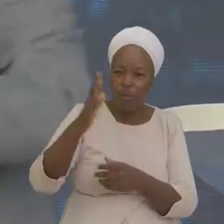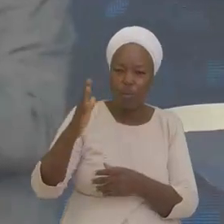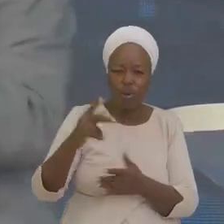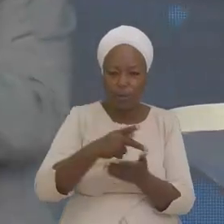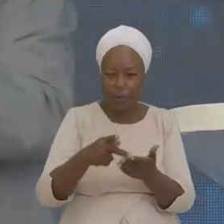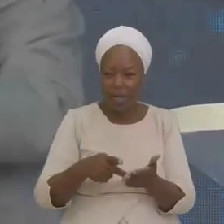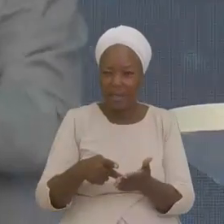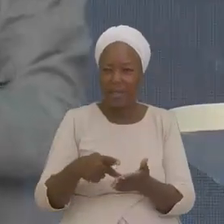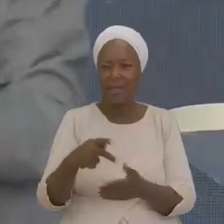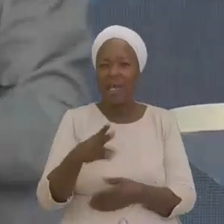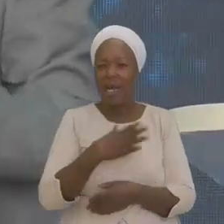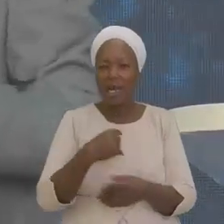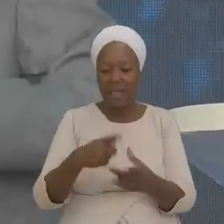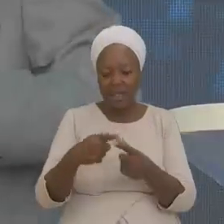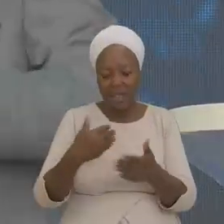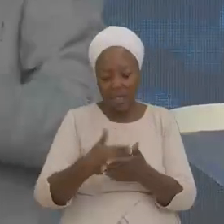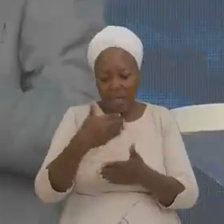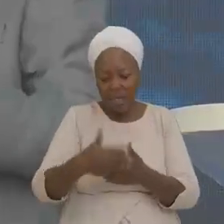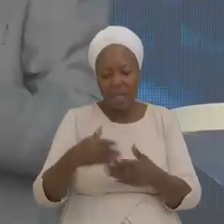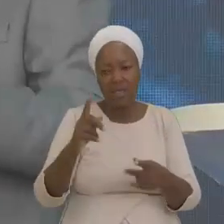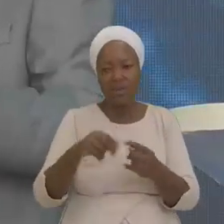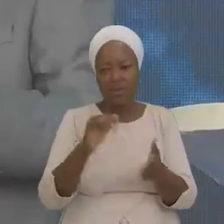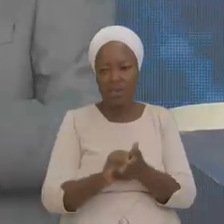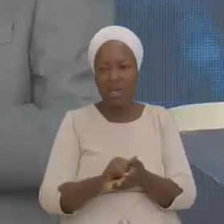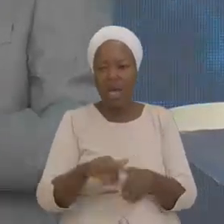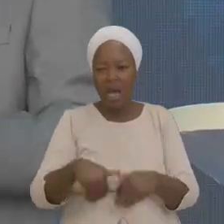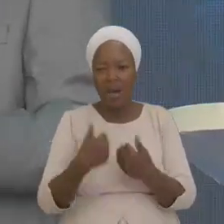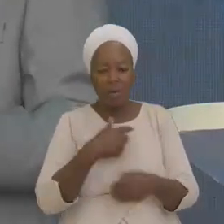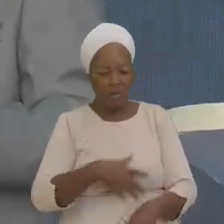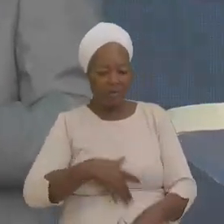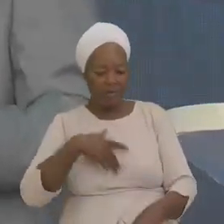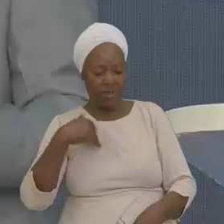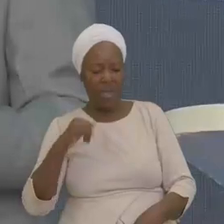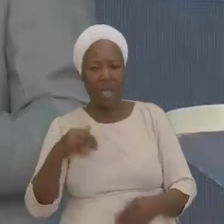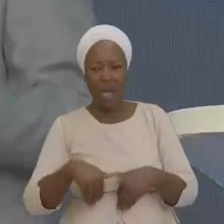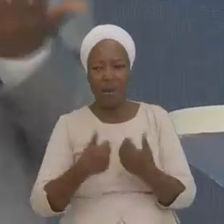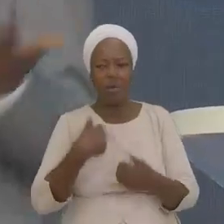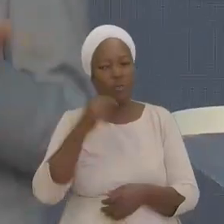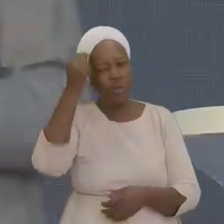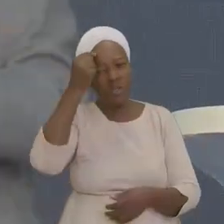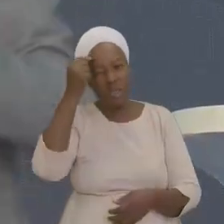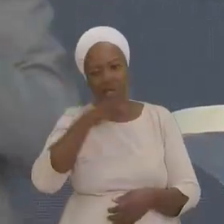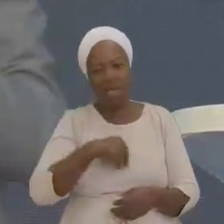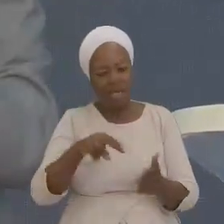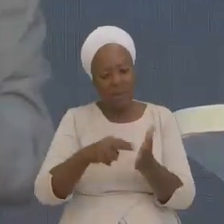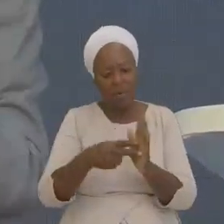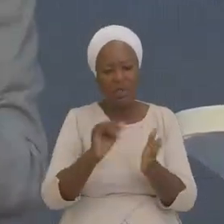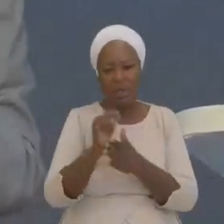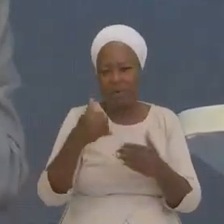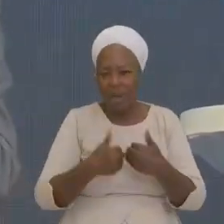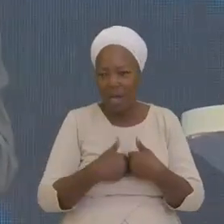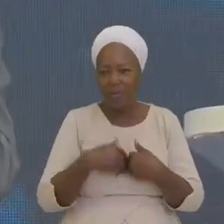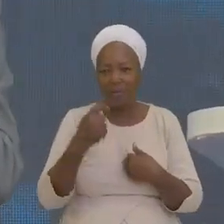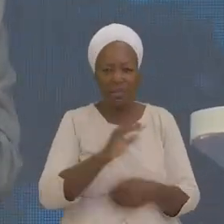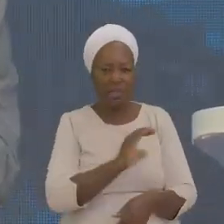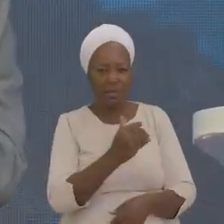And then next to that, how we feel, how we think, and the purpose we have, the soul.